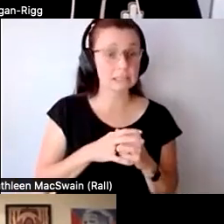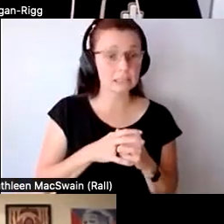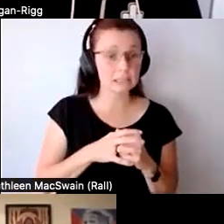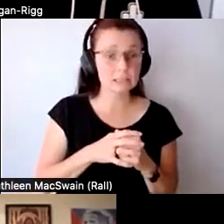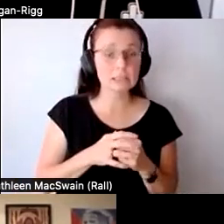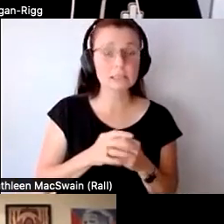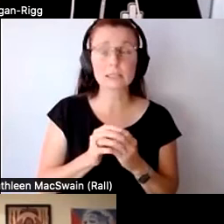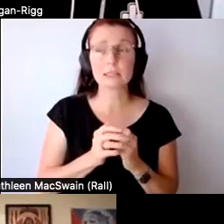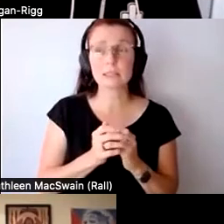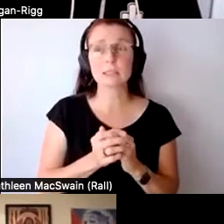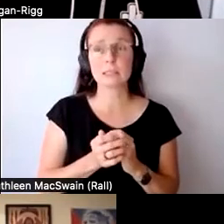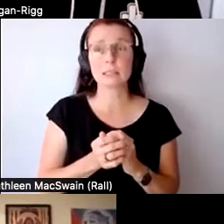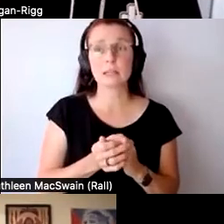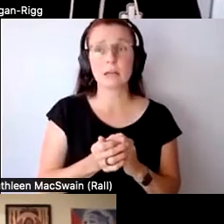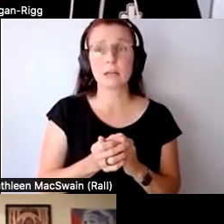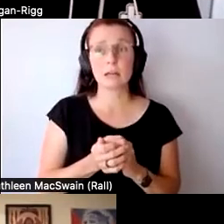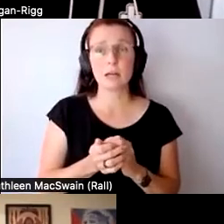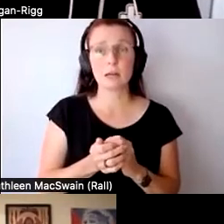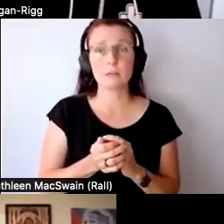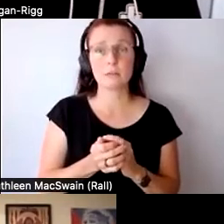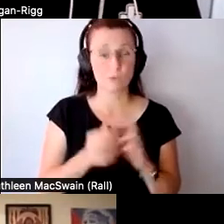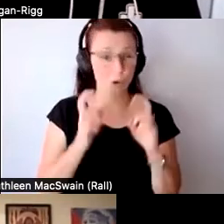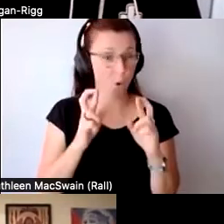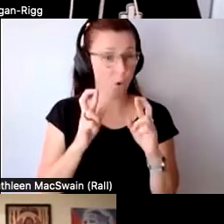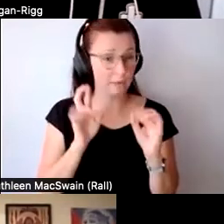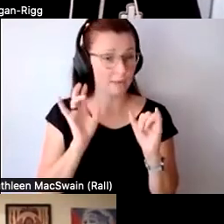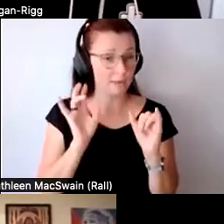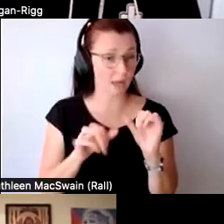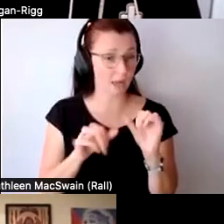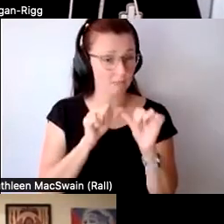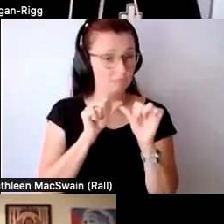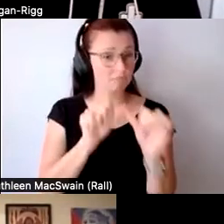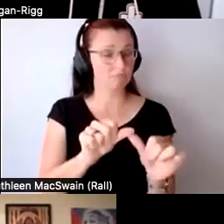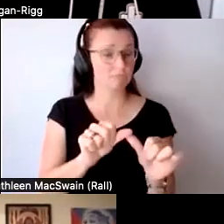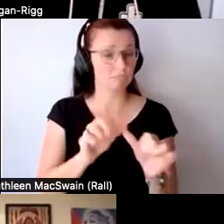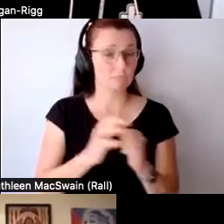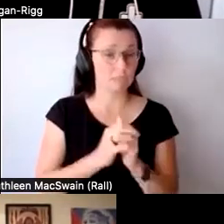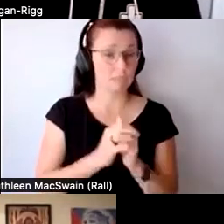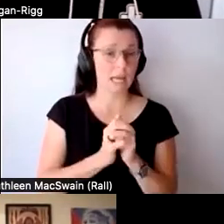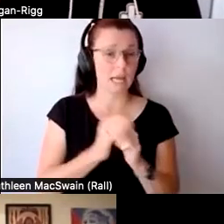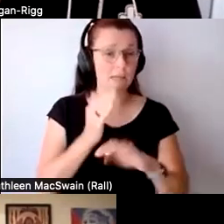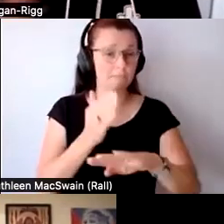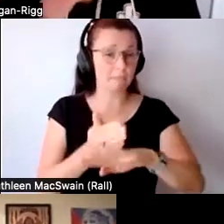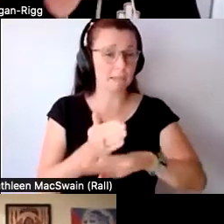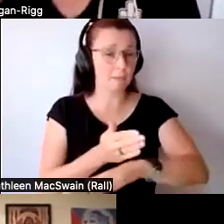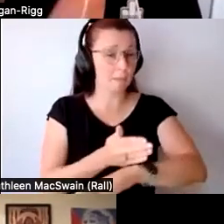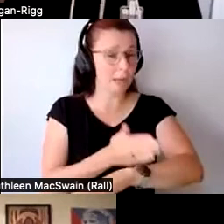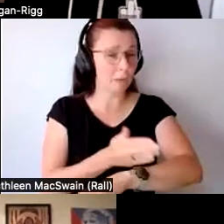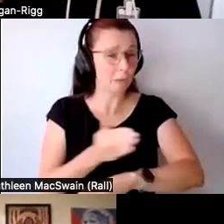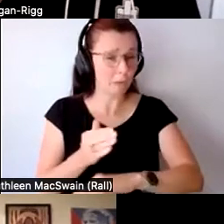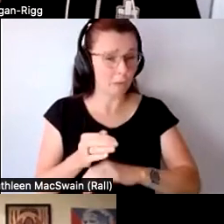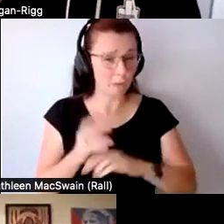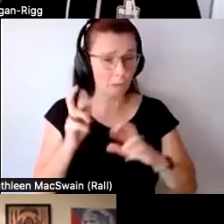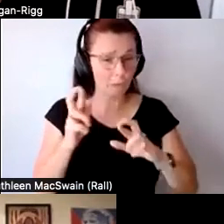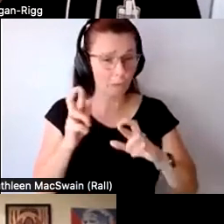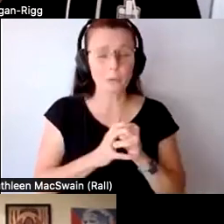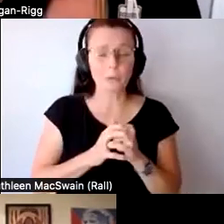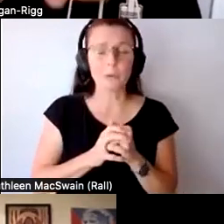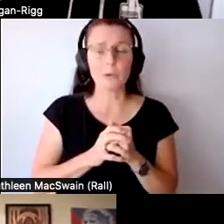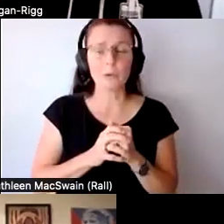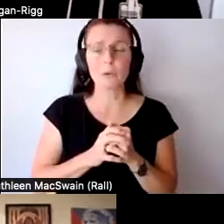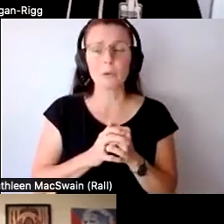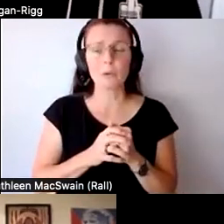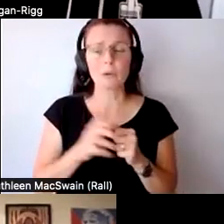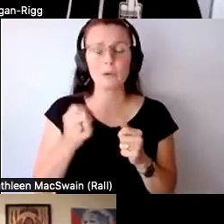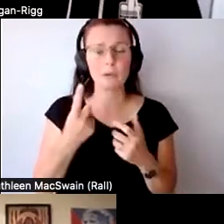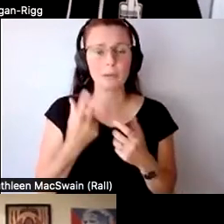to stick to that level and hopefully make it a little bit better, I guess. But I mean, the police are the